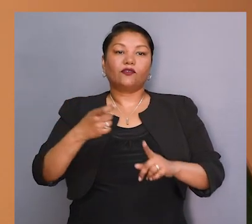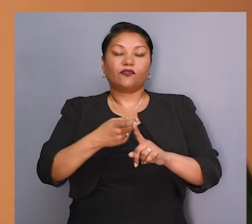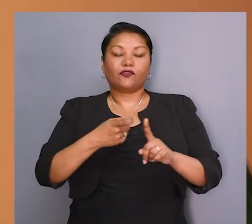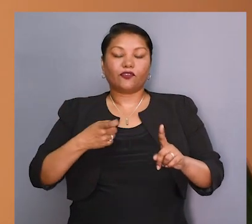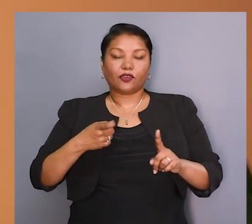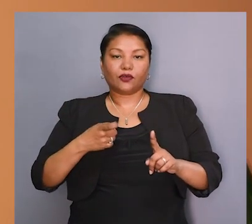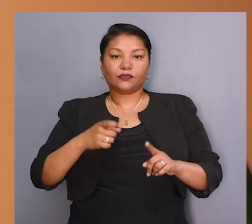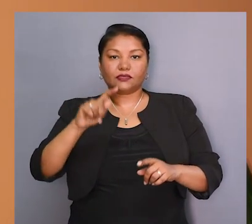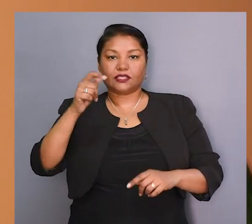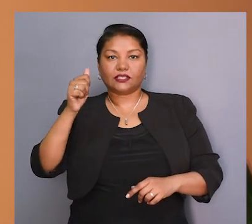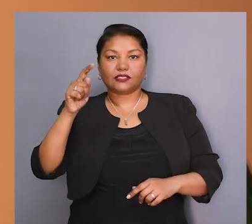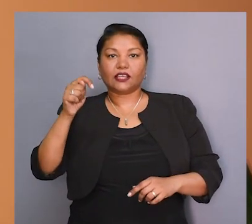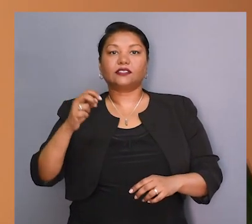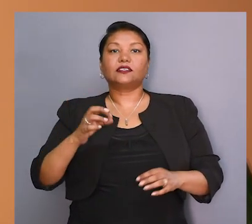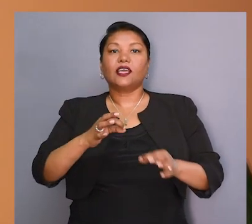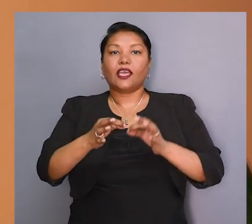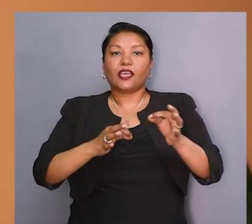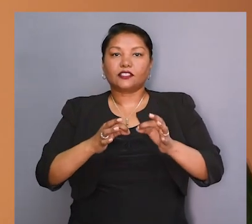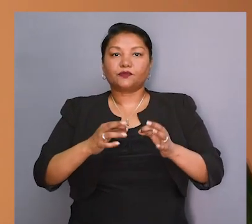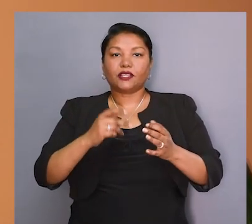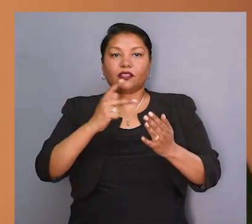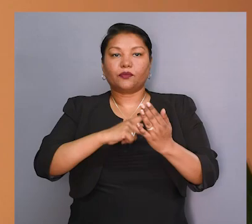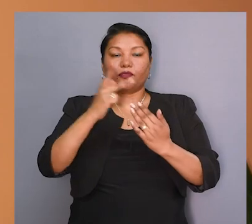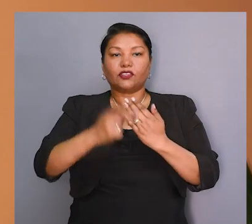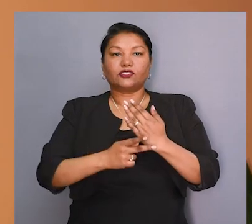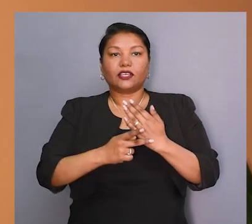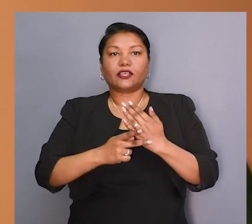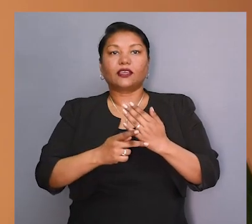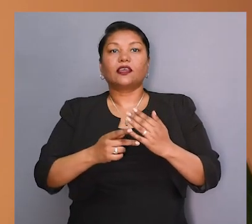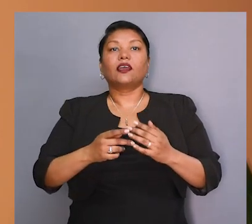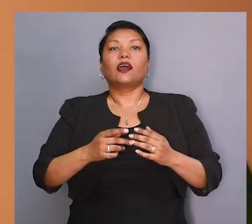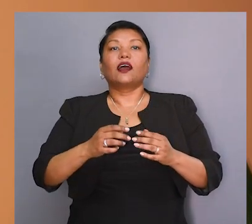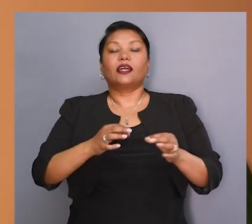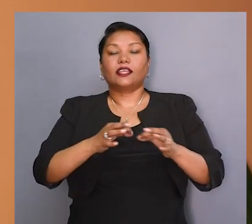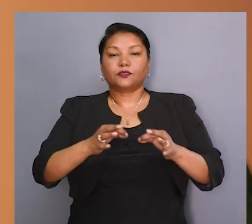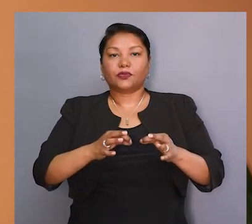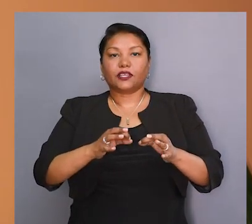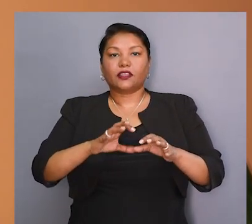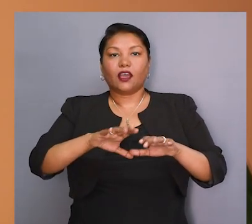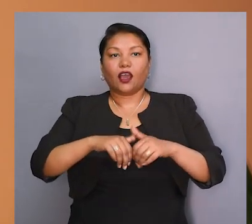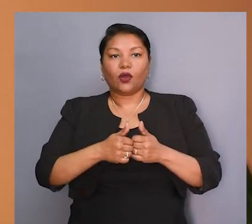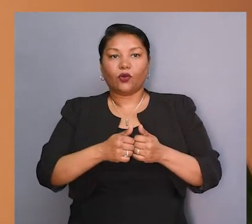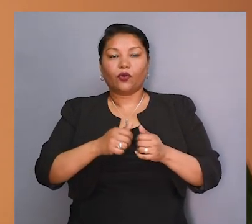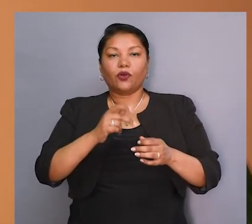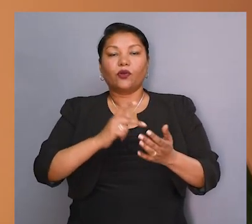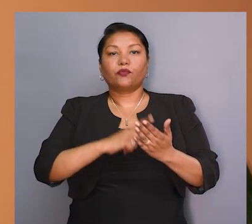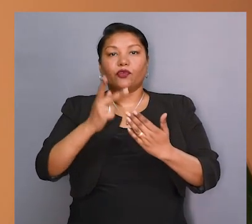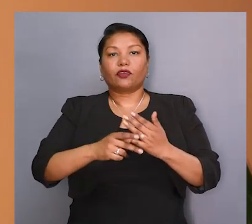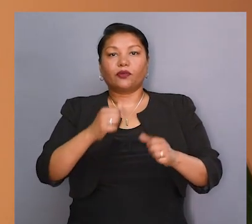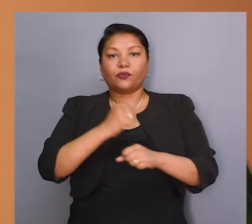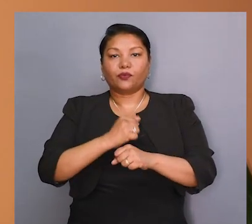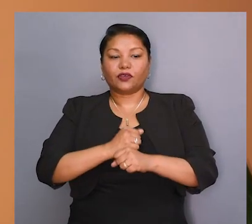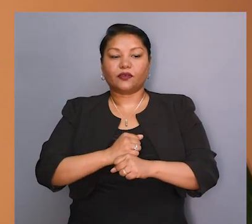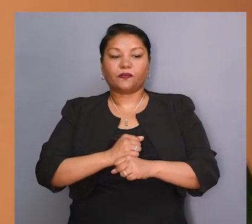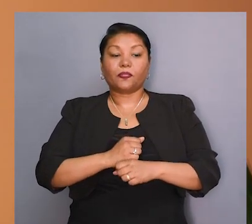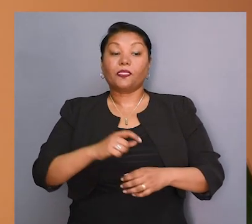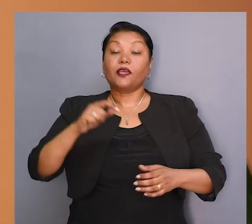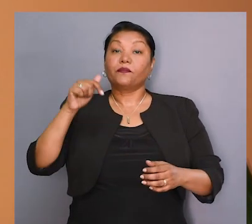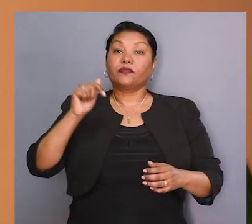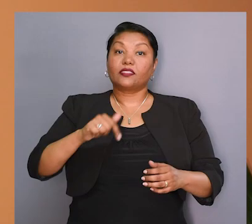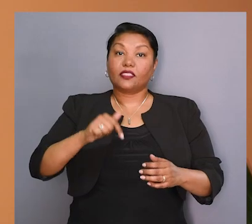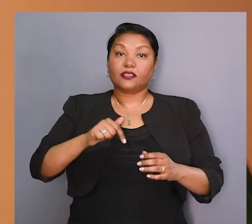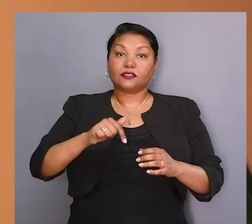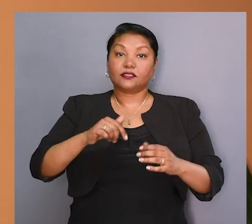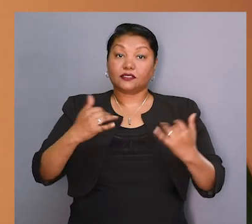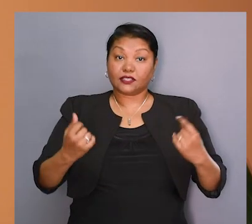of the project and assured the public of TATT's commitment to full implementation by 2021. This launch marks